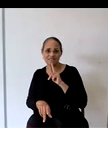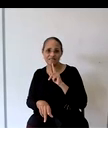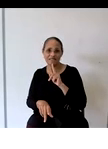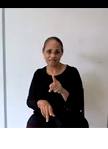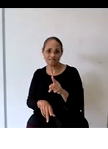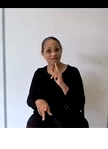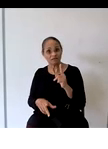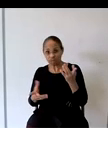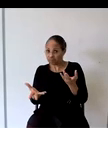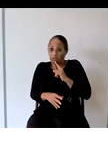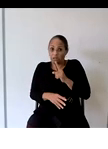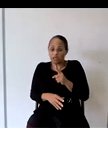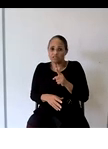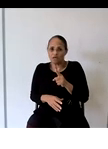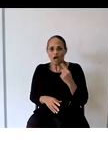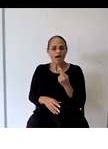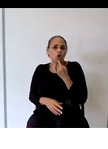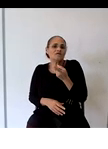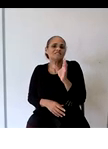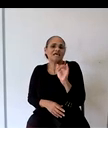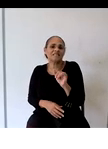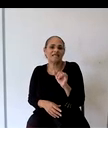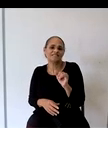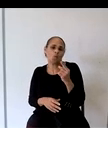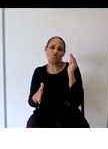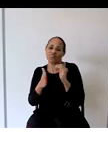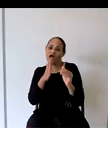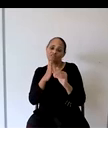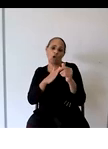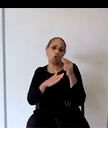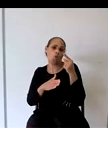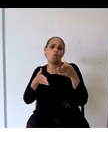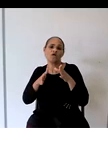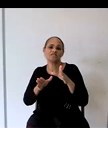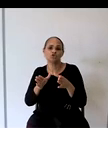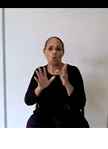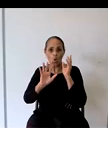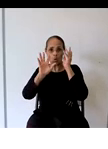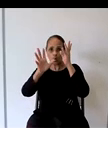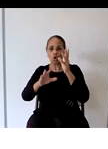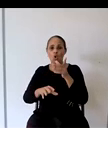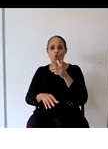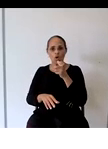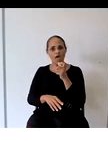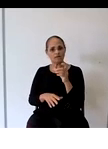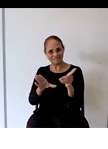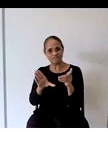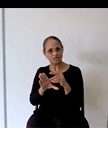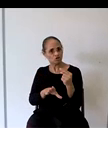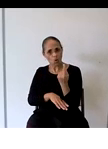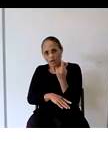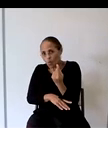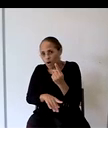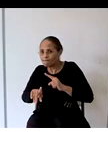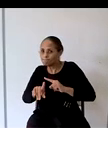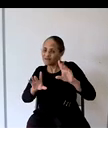is. I always say that there's 1,001 things that make up who I am, and my disability is just one of them. But these